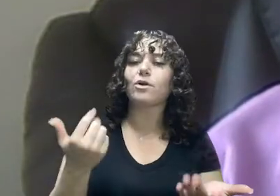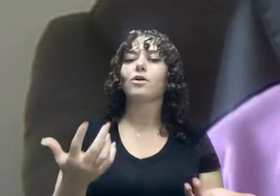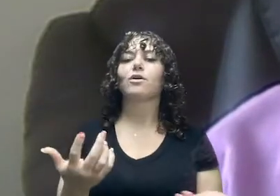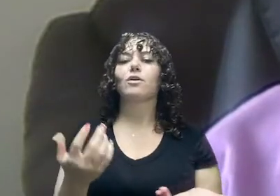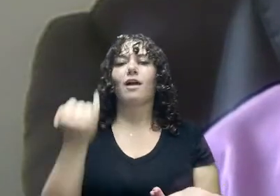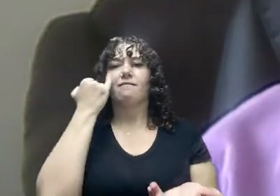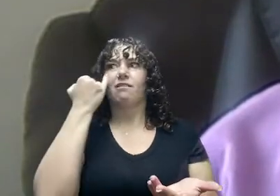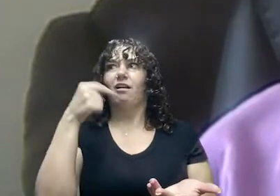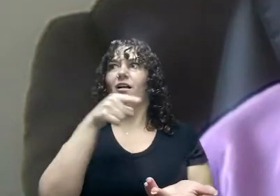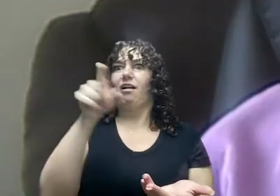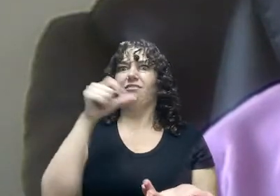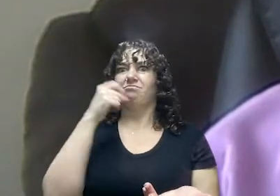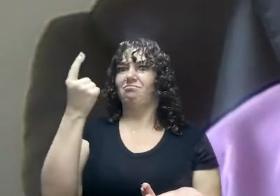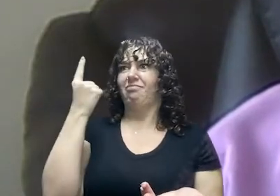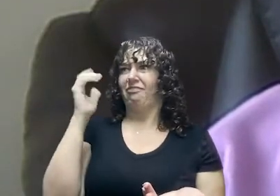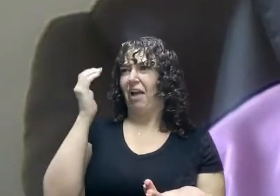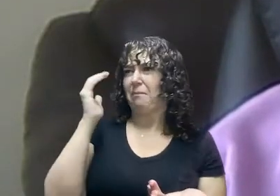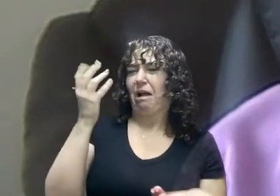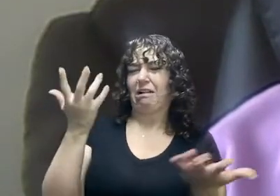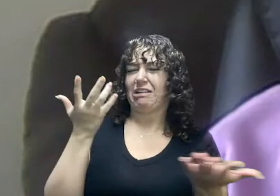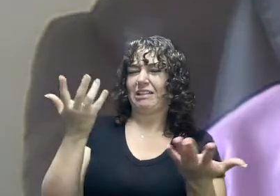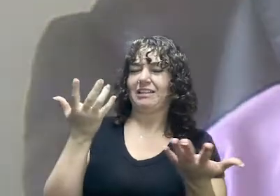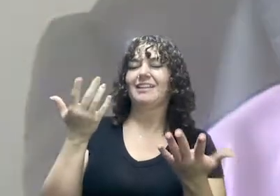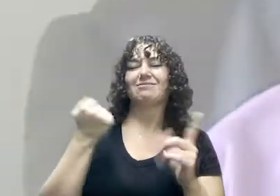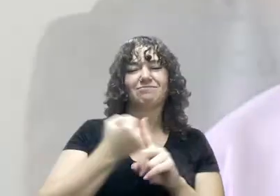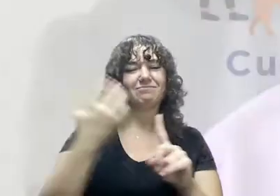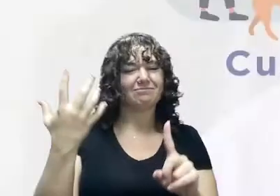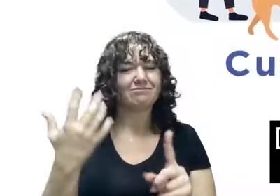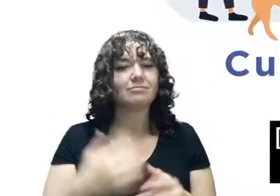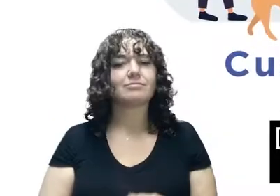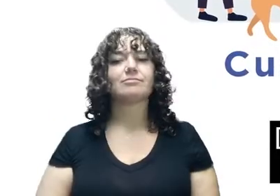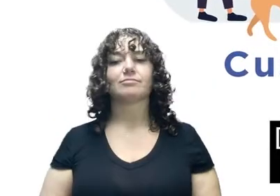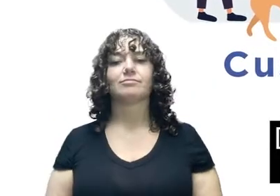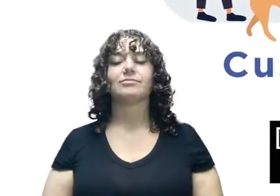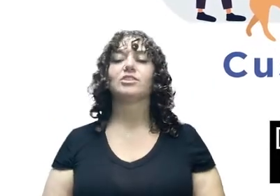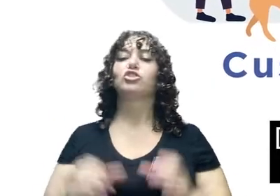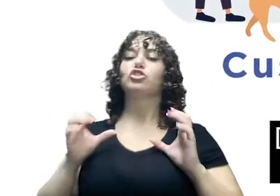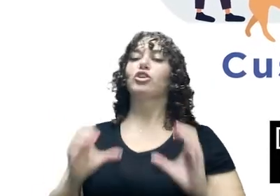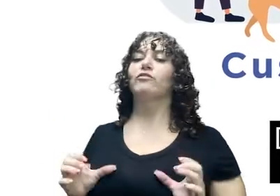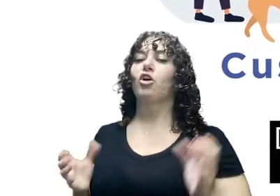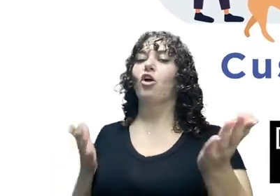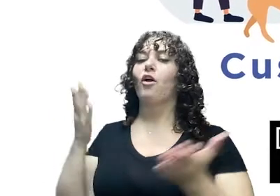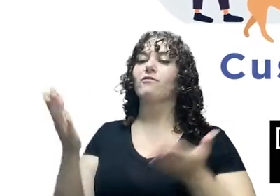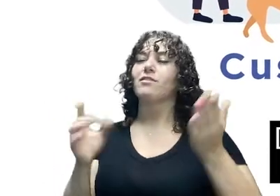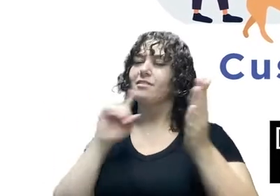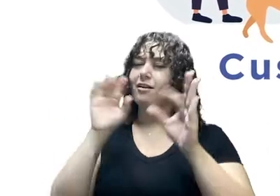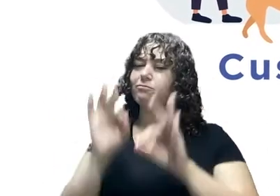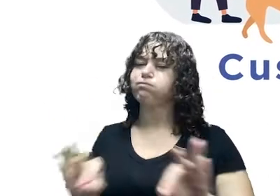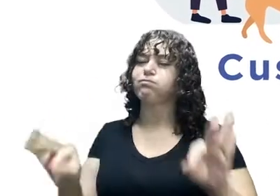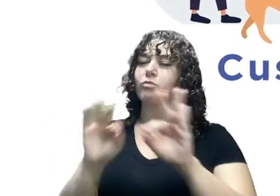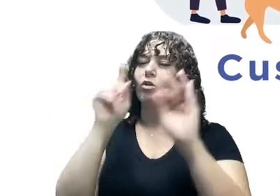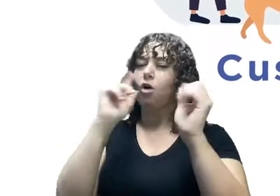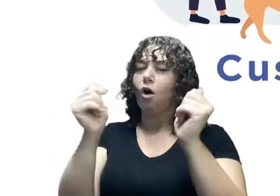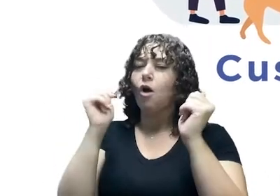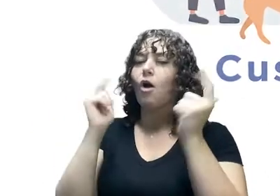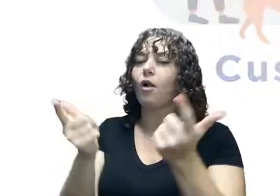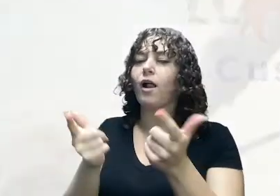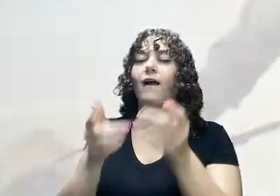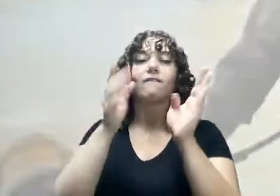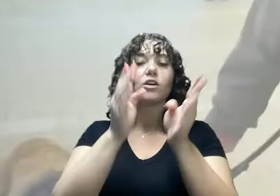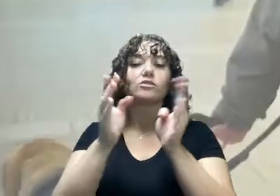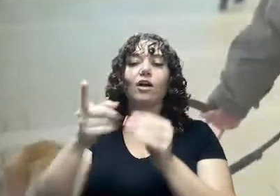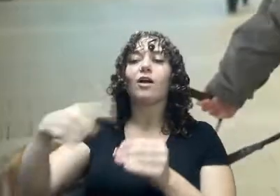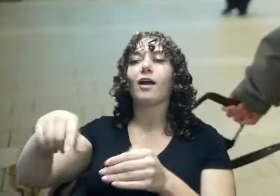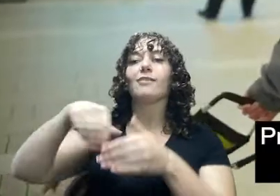full words, especially if you're not familiar with them. Customer service is vital at all contact points with individuals who enter